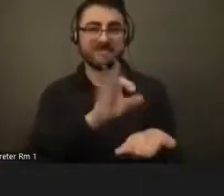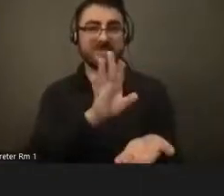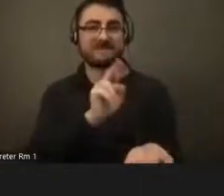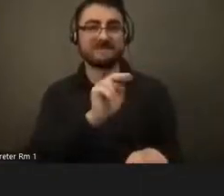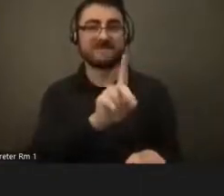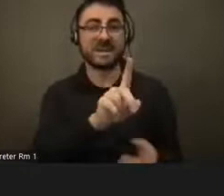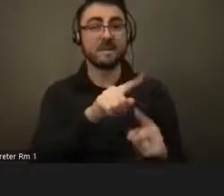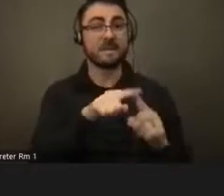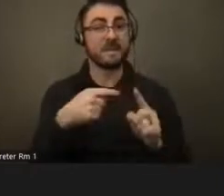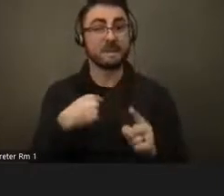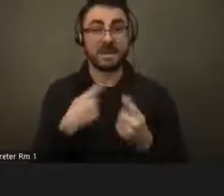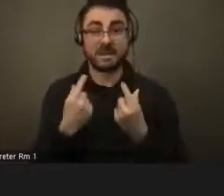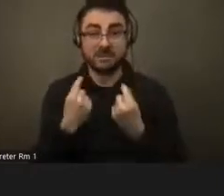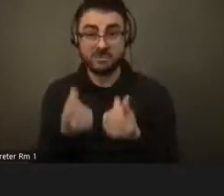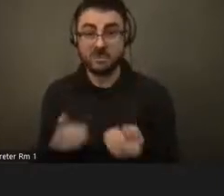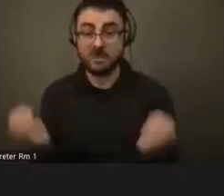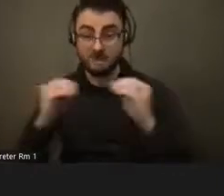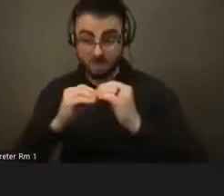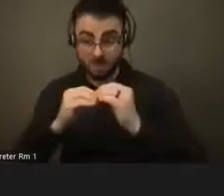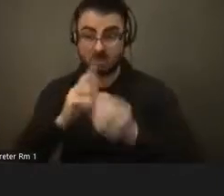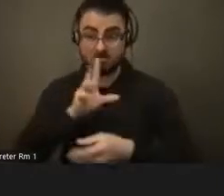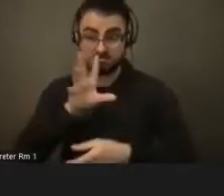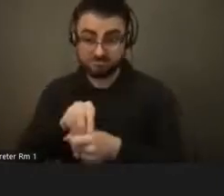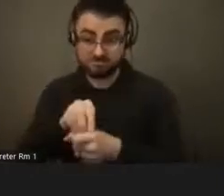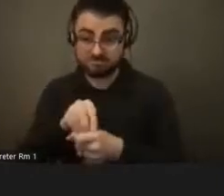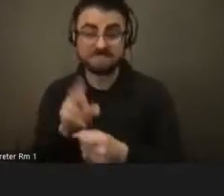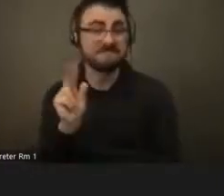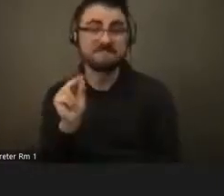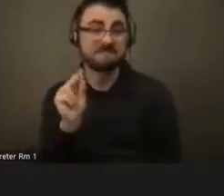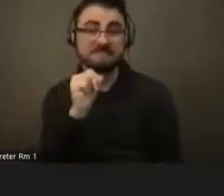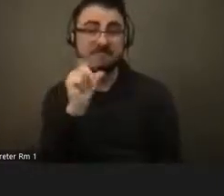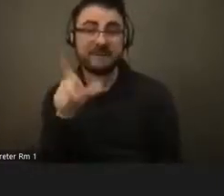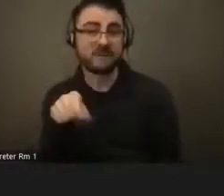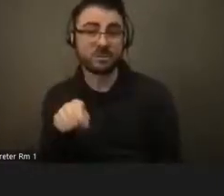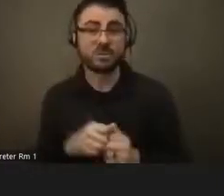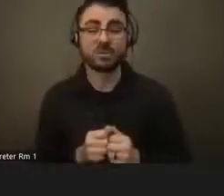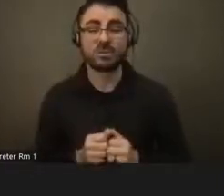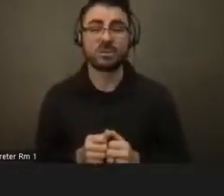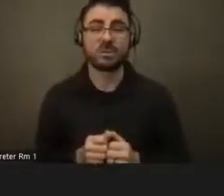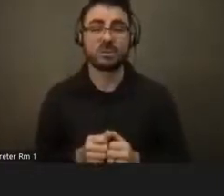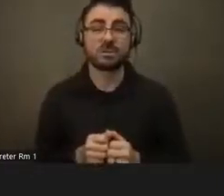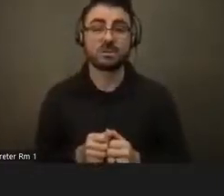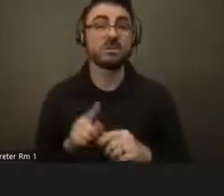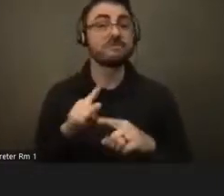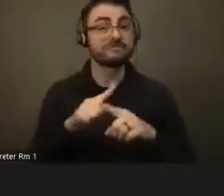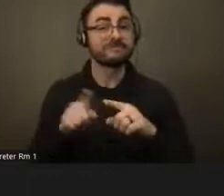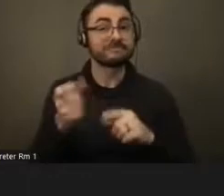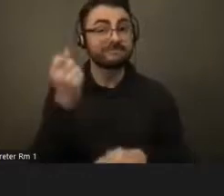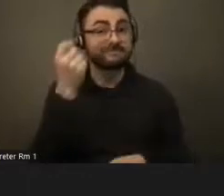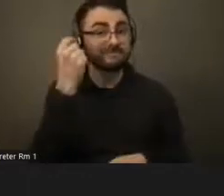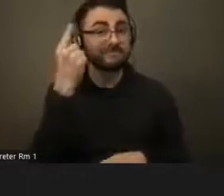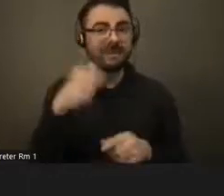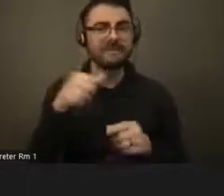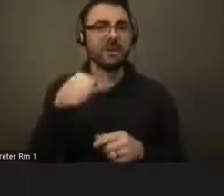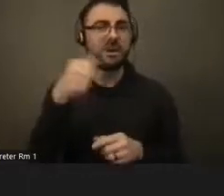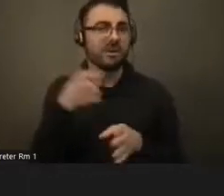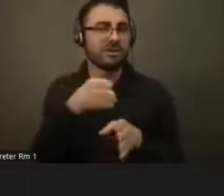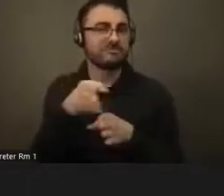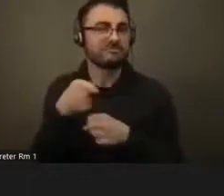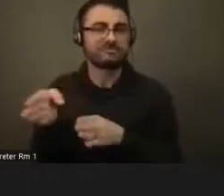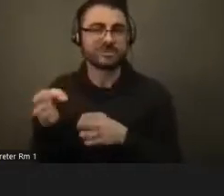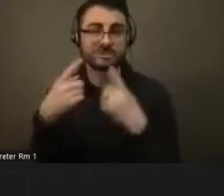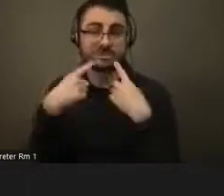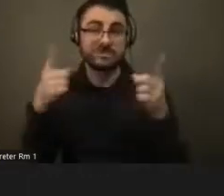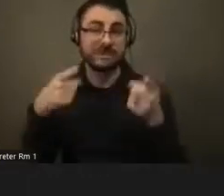more to make sure that happens in the budget. But there are some other areas that I do need to make happen. For